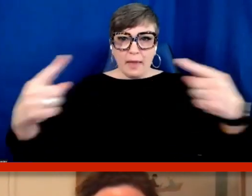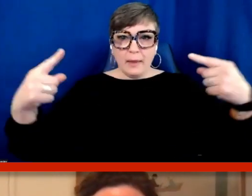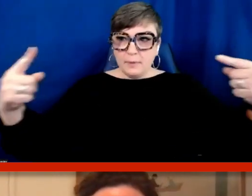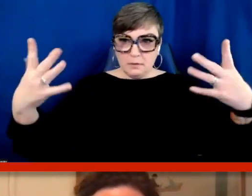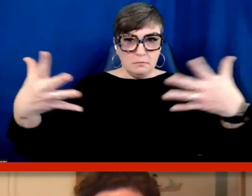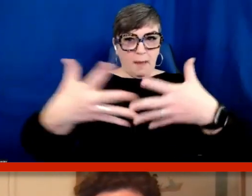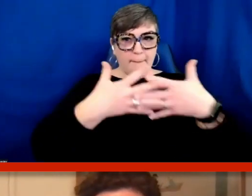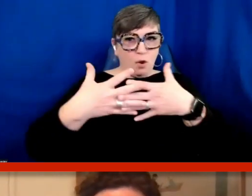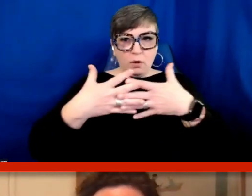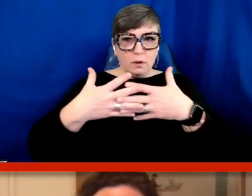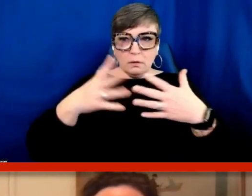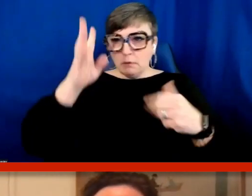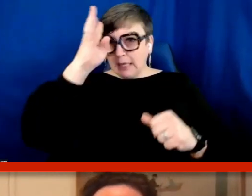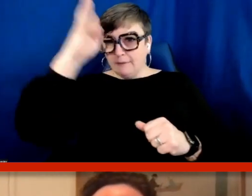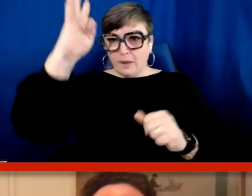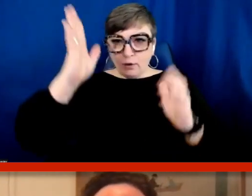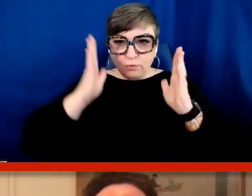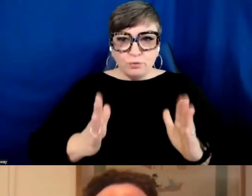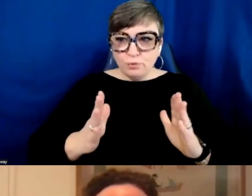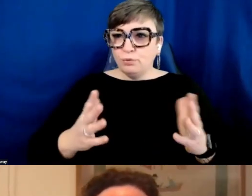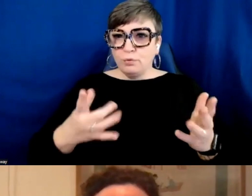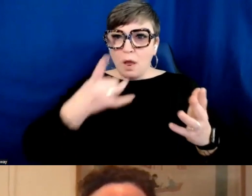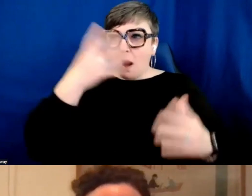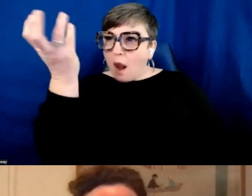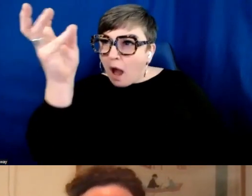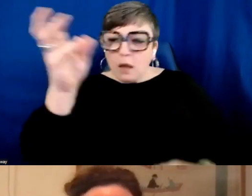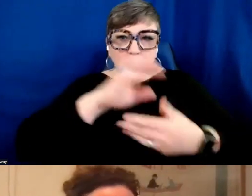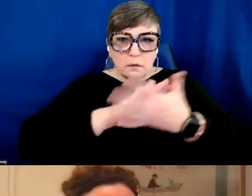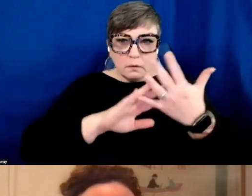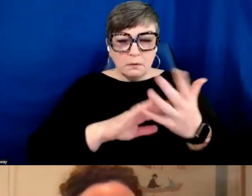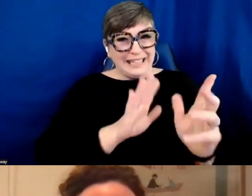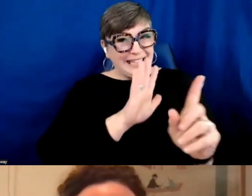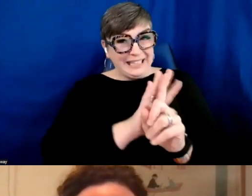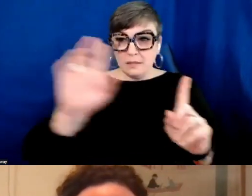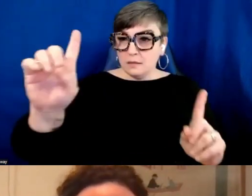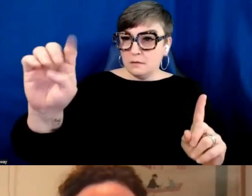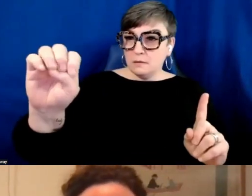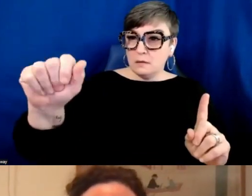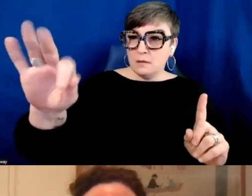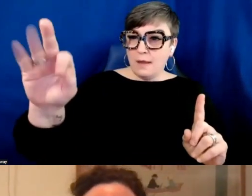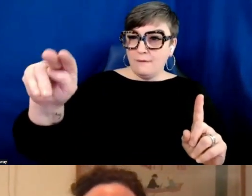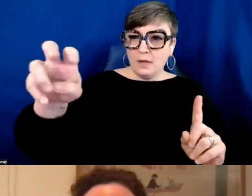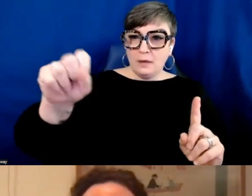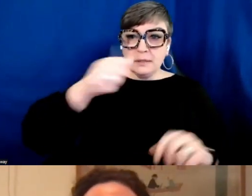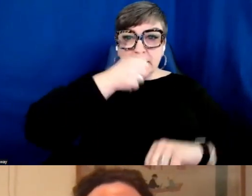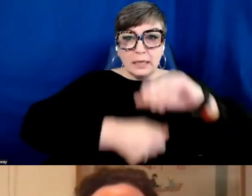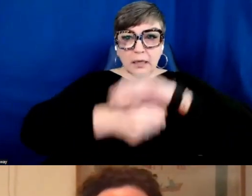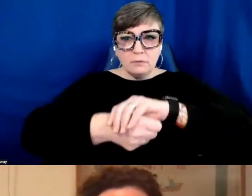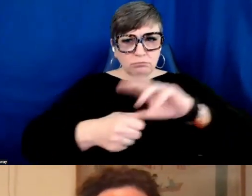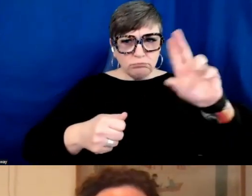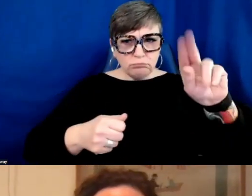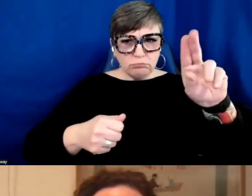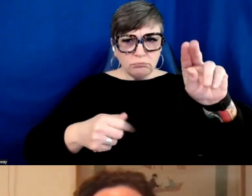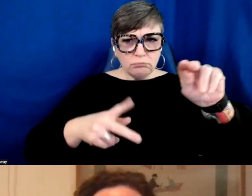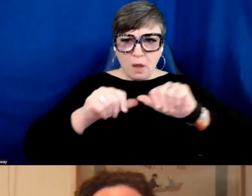inventor in his time period. So his death, his own deafness was not hidden at all. It was constantly mentioned in the